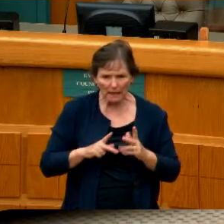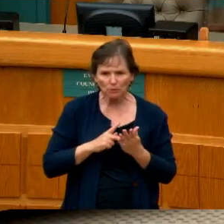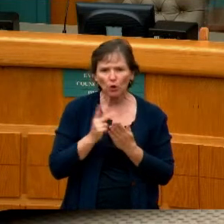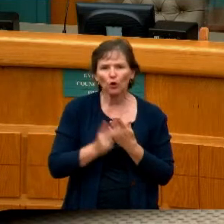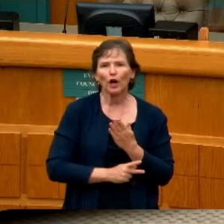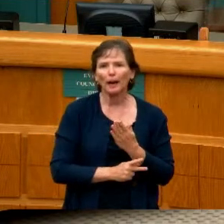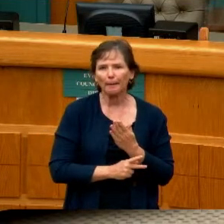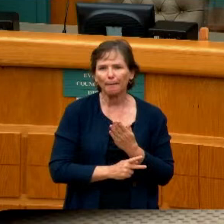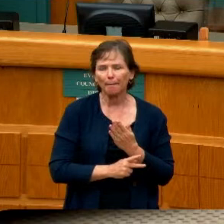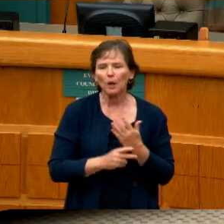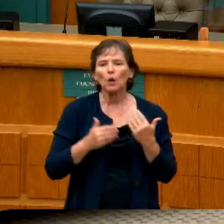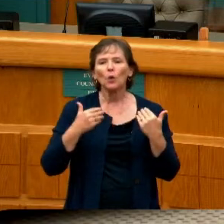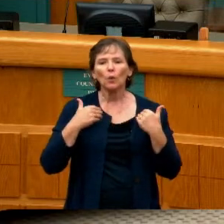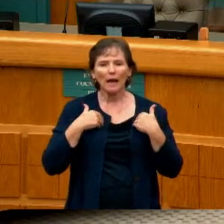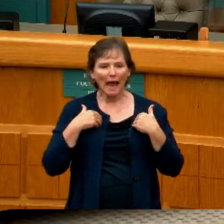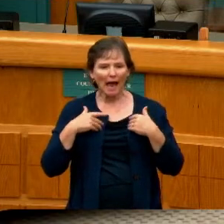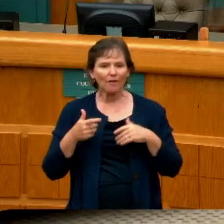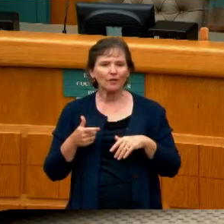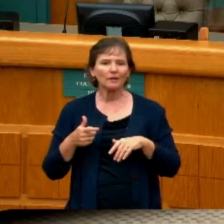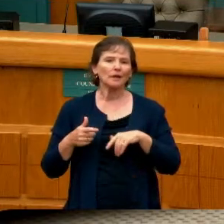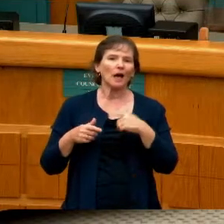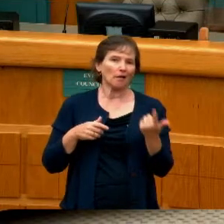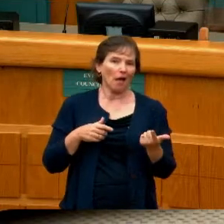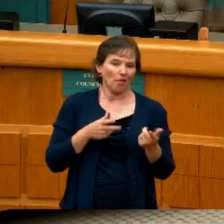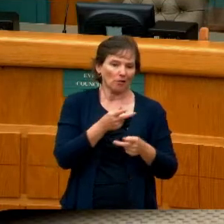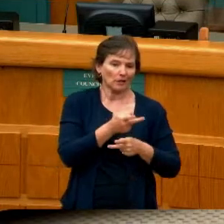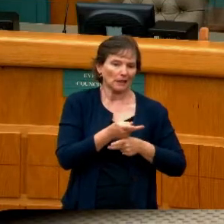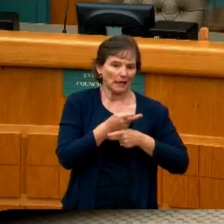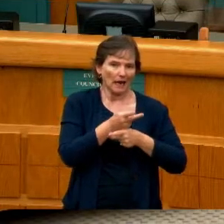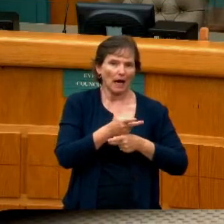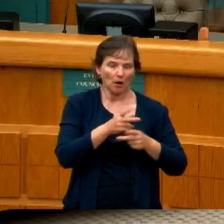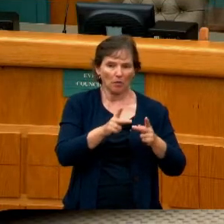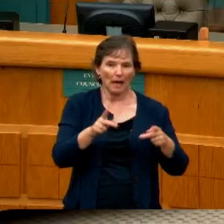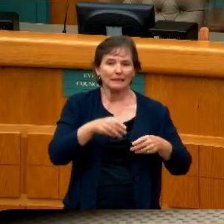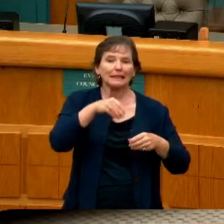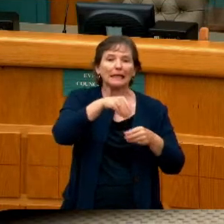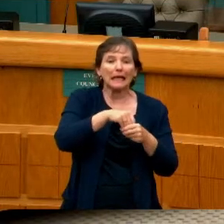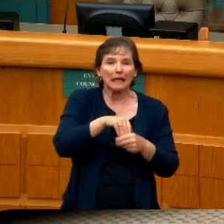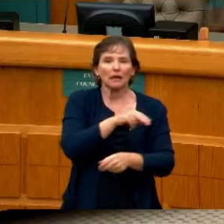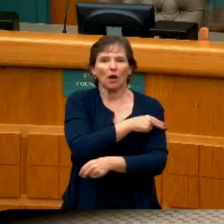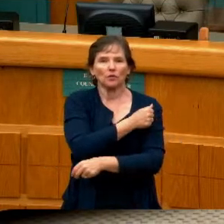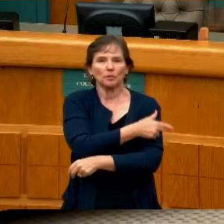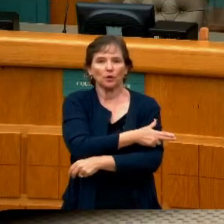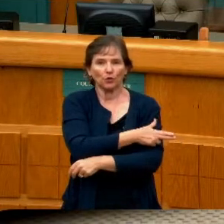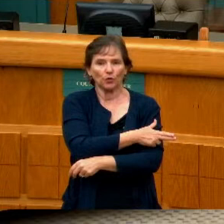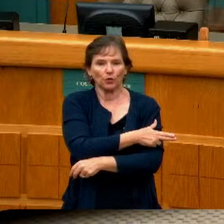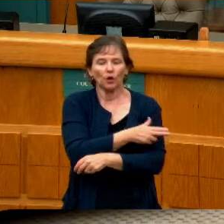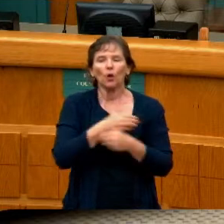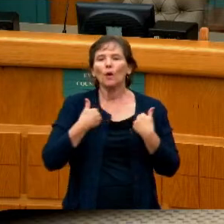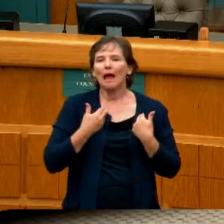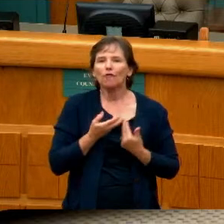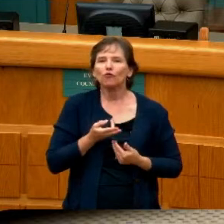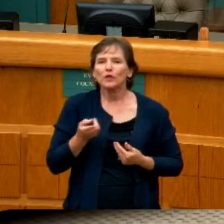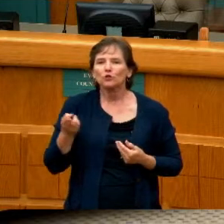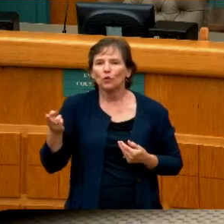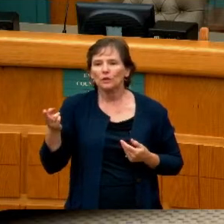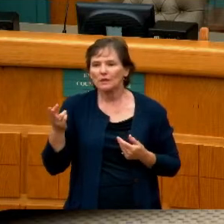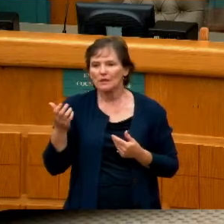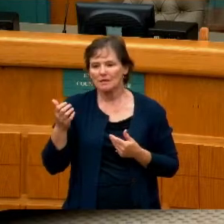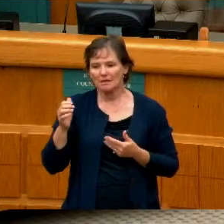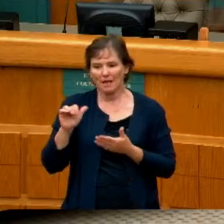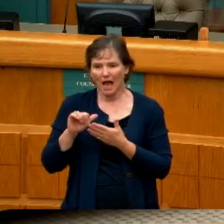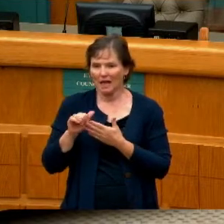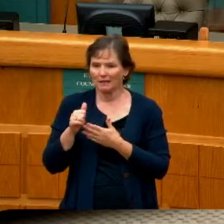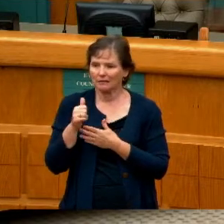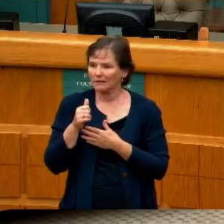incredible testing program. We have an alternate care site inside our hospitals. We have